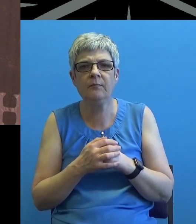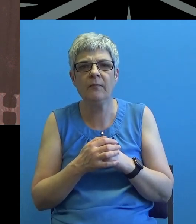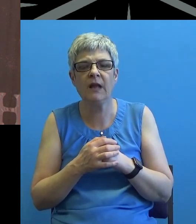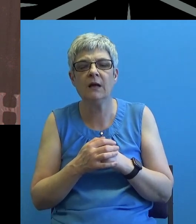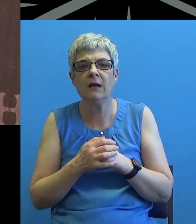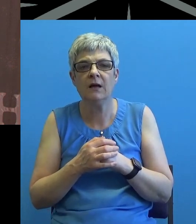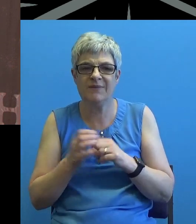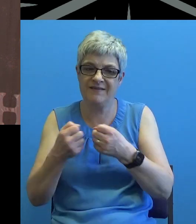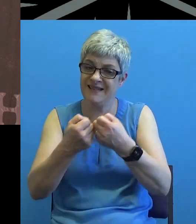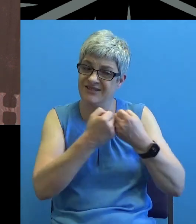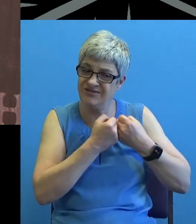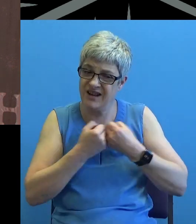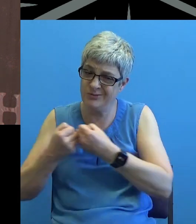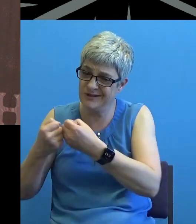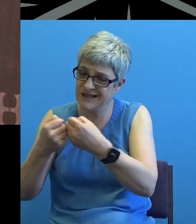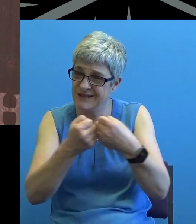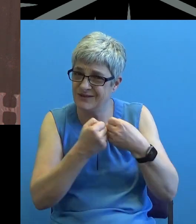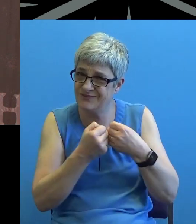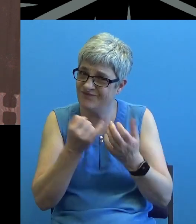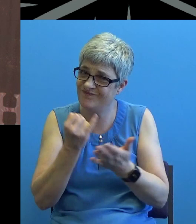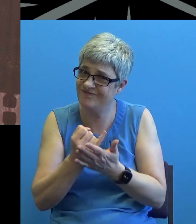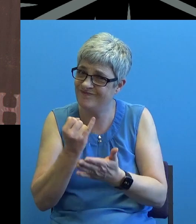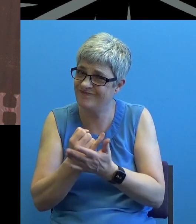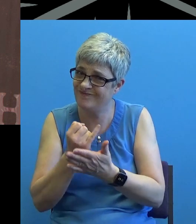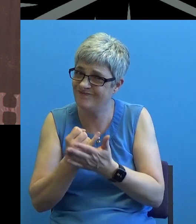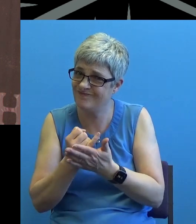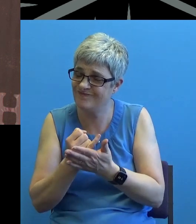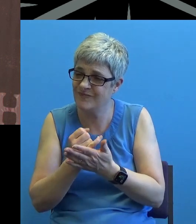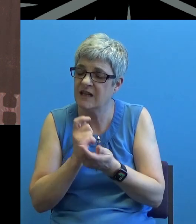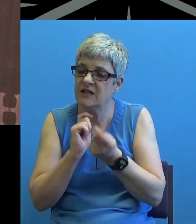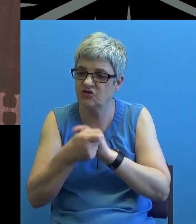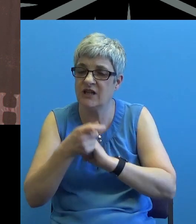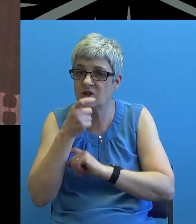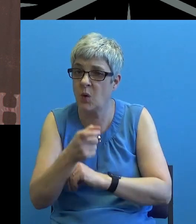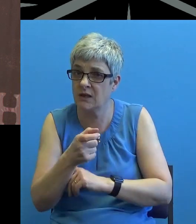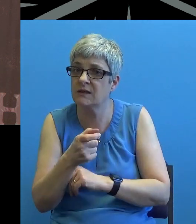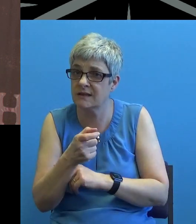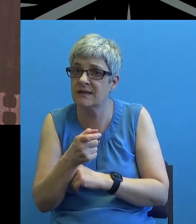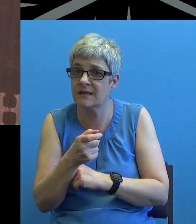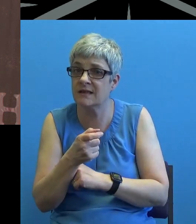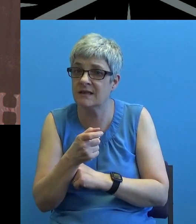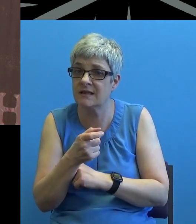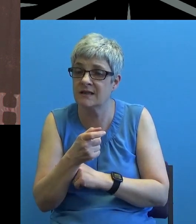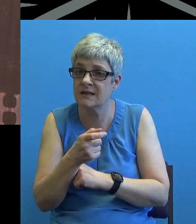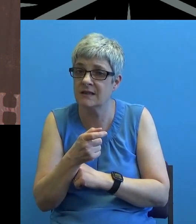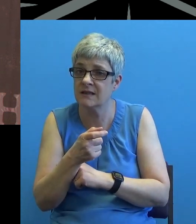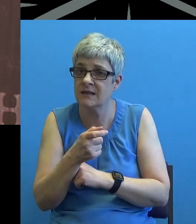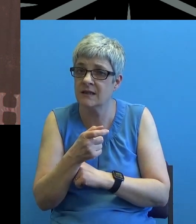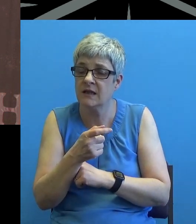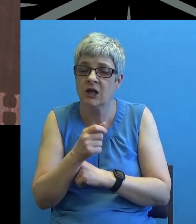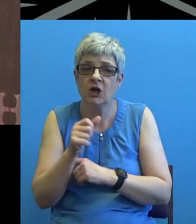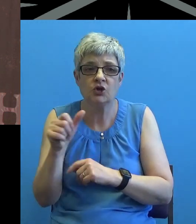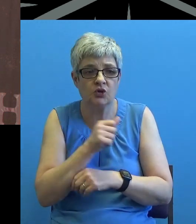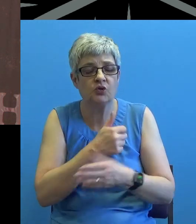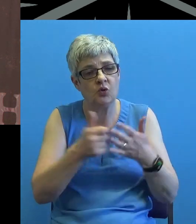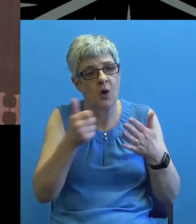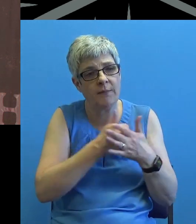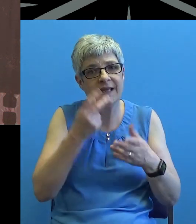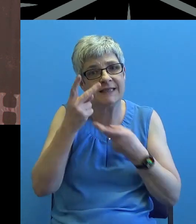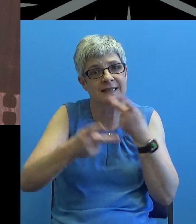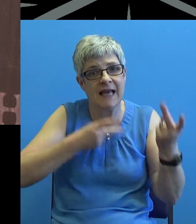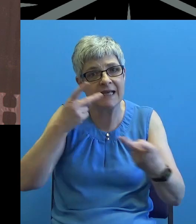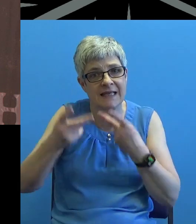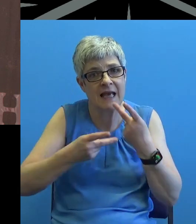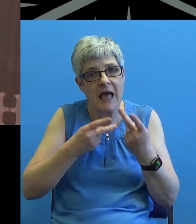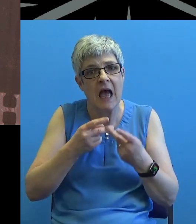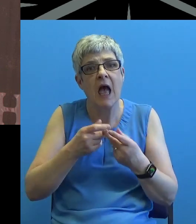But the crowds had got something wrong in this version of the psalm. They'd changed the words of it. They should normally have been singing,